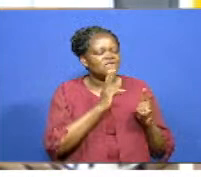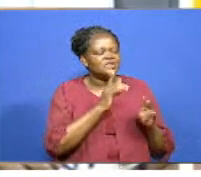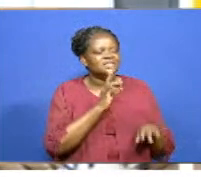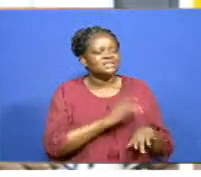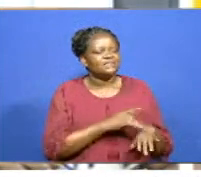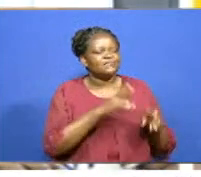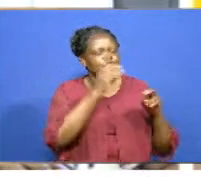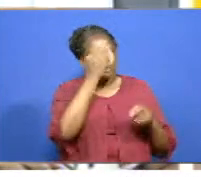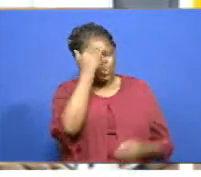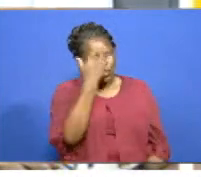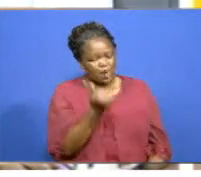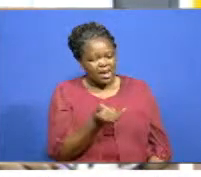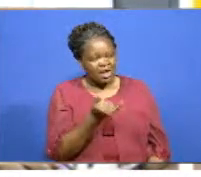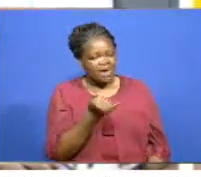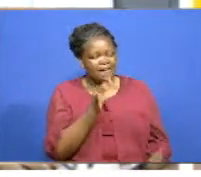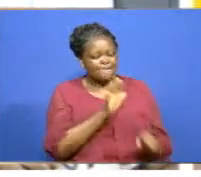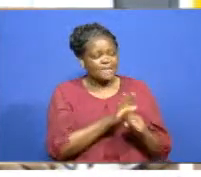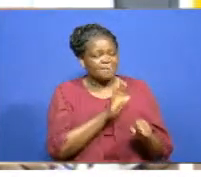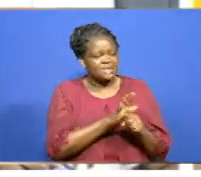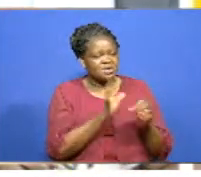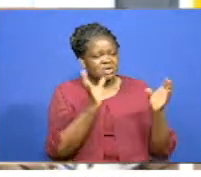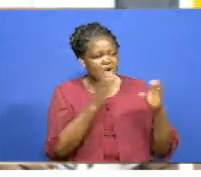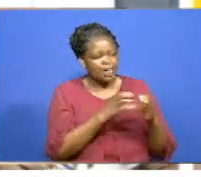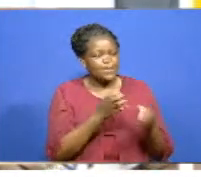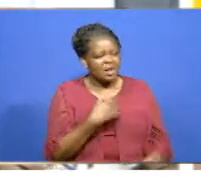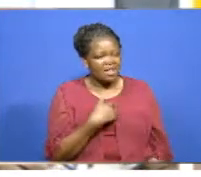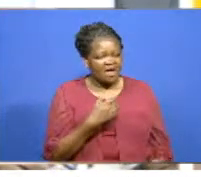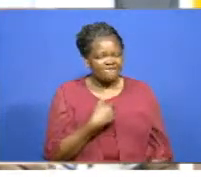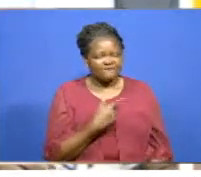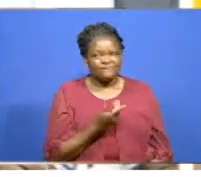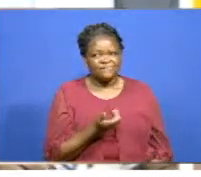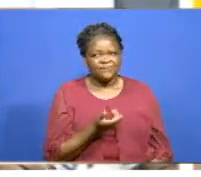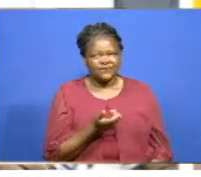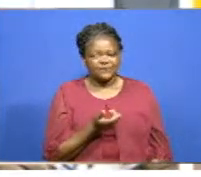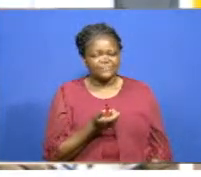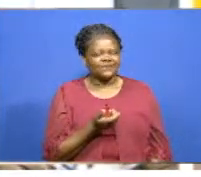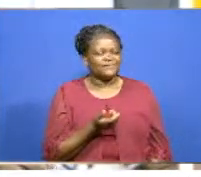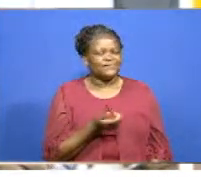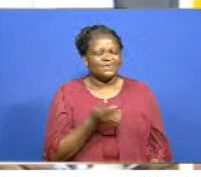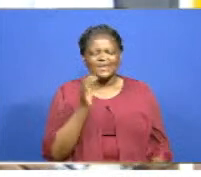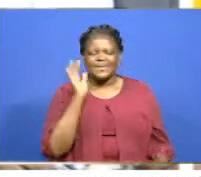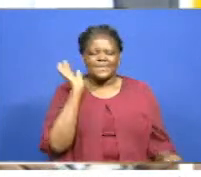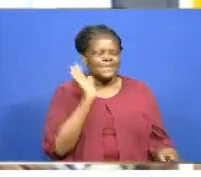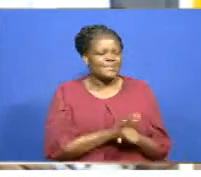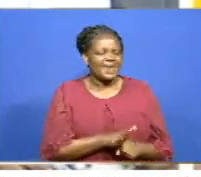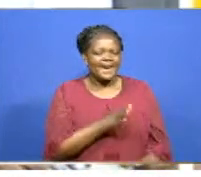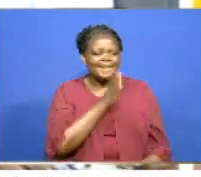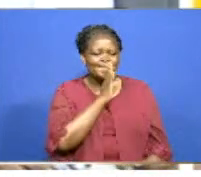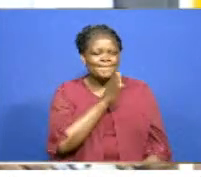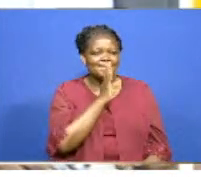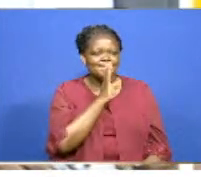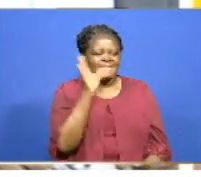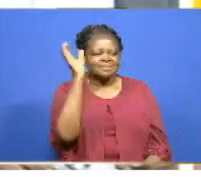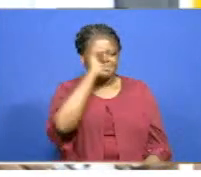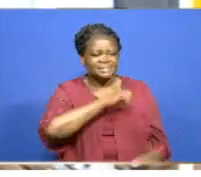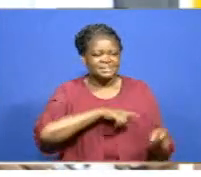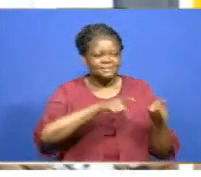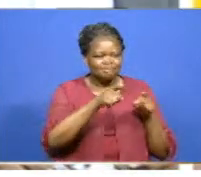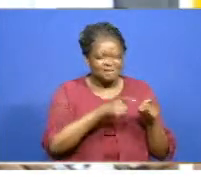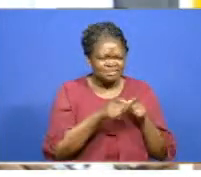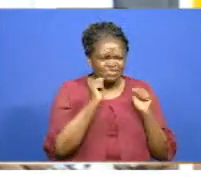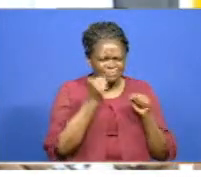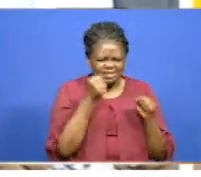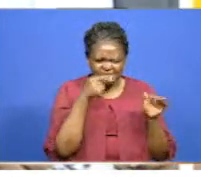because looking at companies, a lot of companies have drowned in debts and mismanagement. Can that perhaps be an